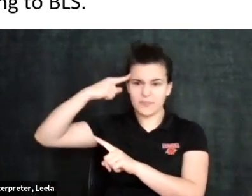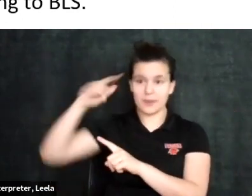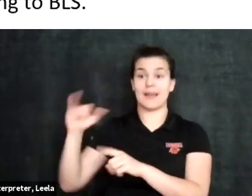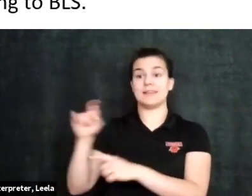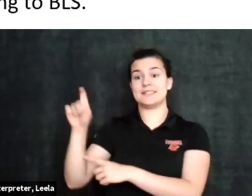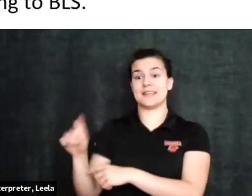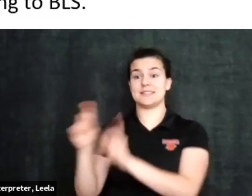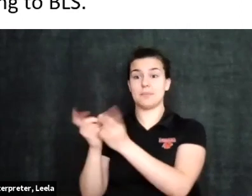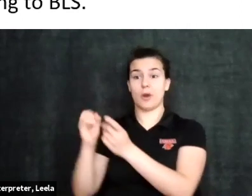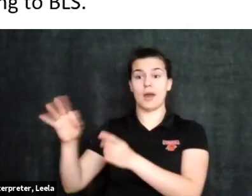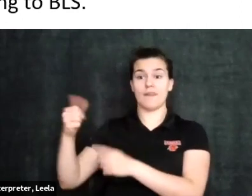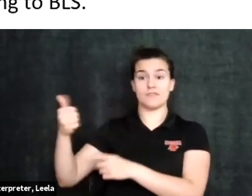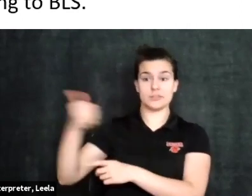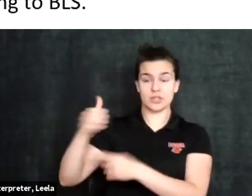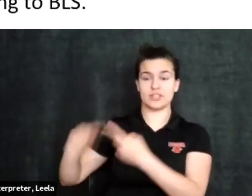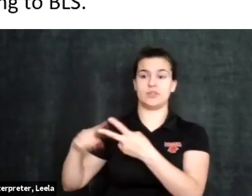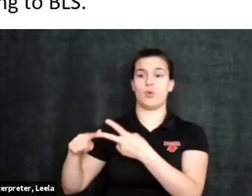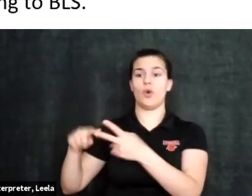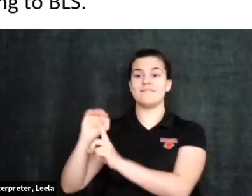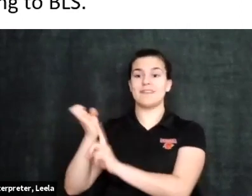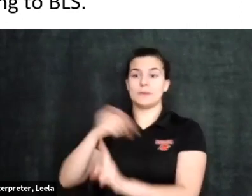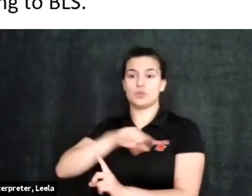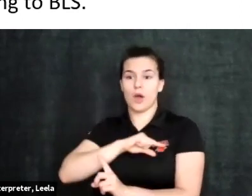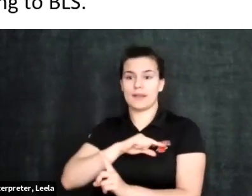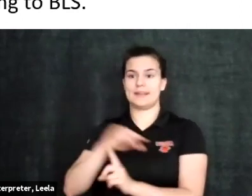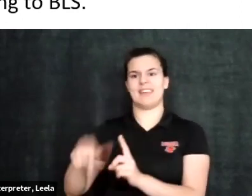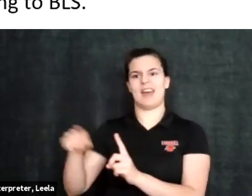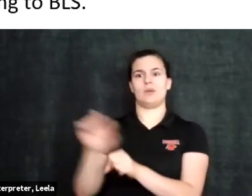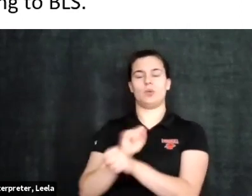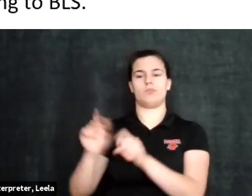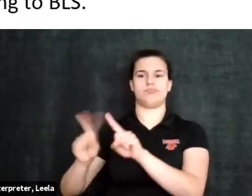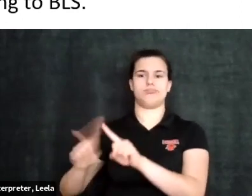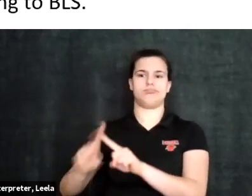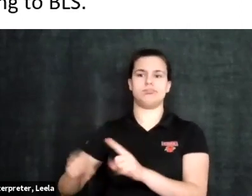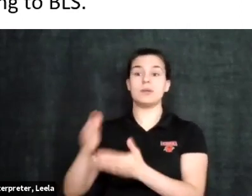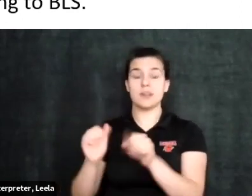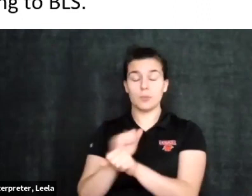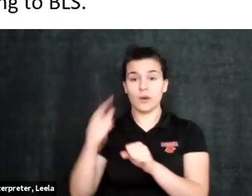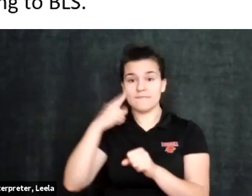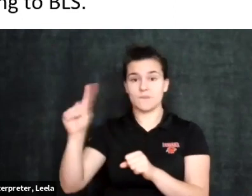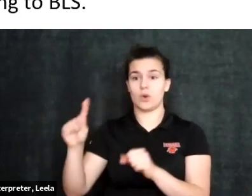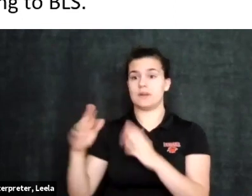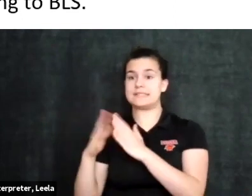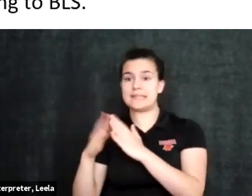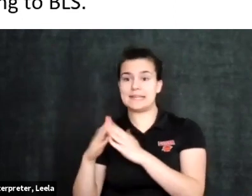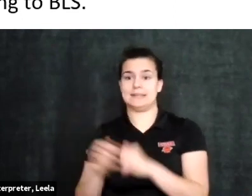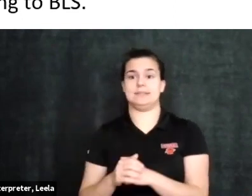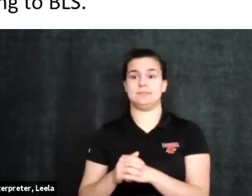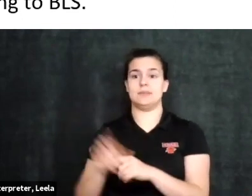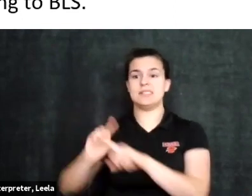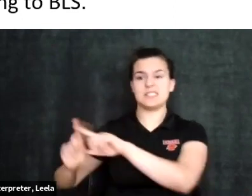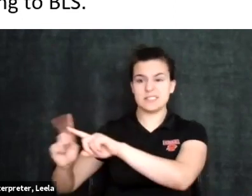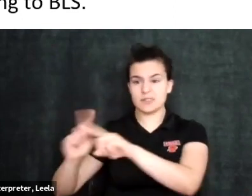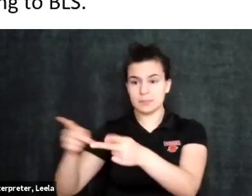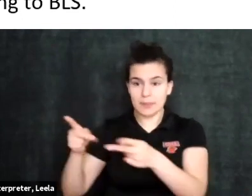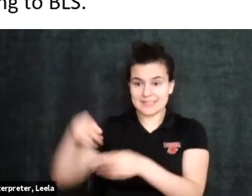or Commission on Environmental Quality. Some work for local cities, counties, and towns in the public works departments. They're the ones who